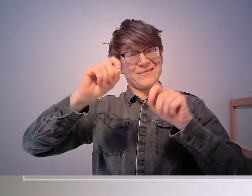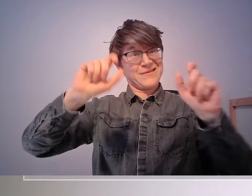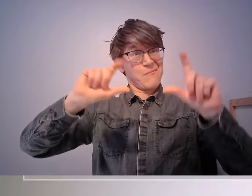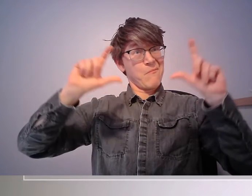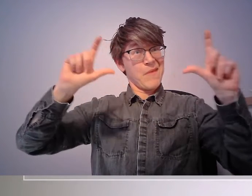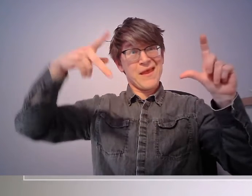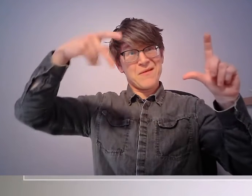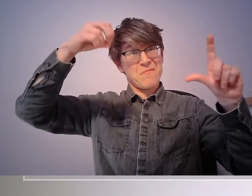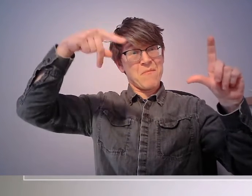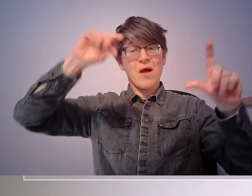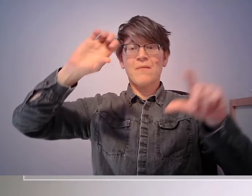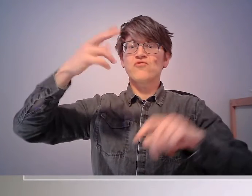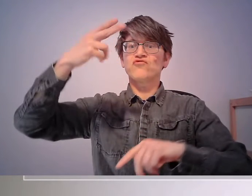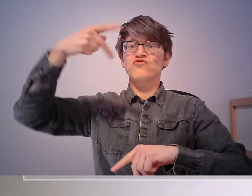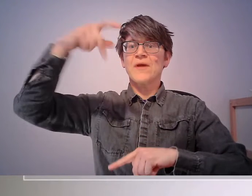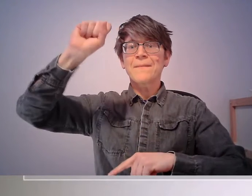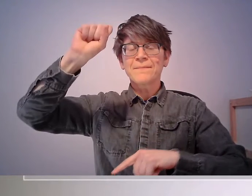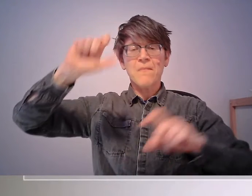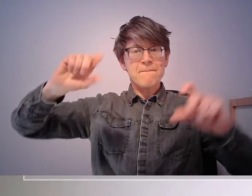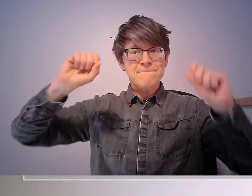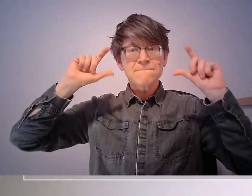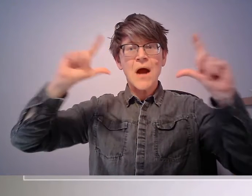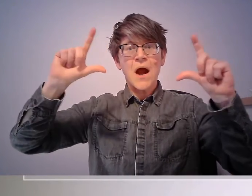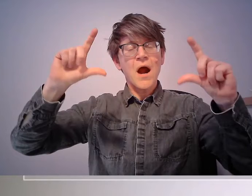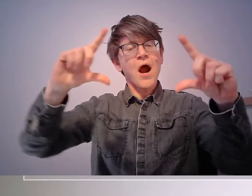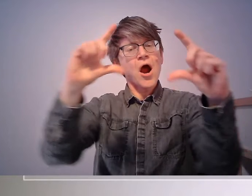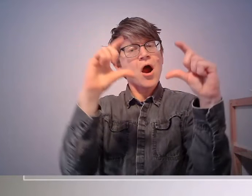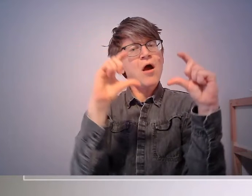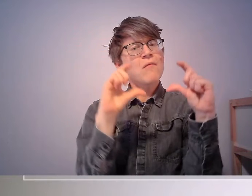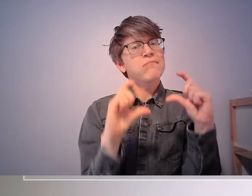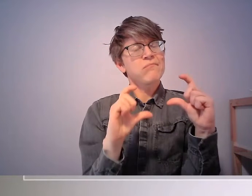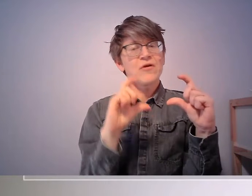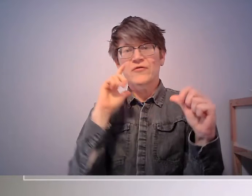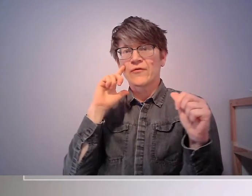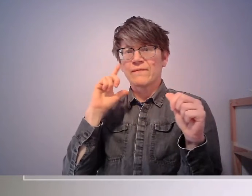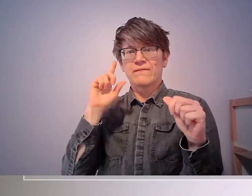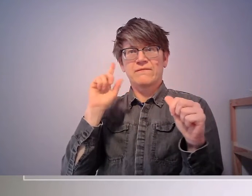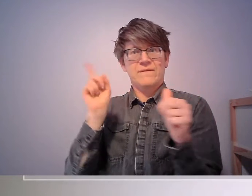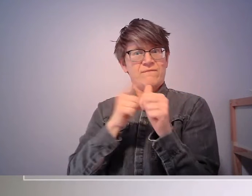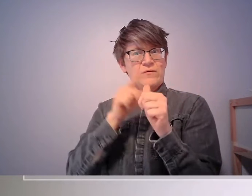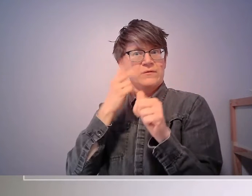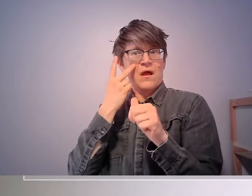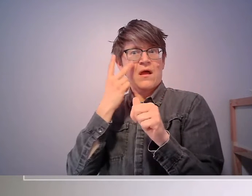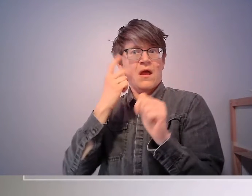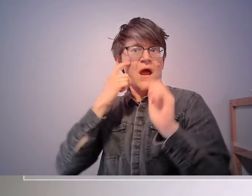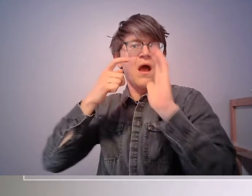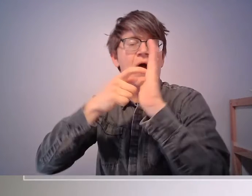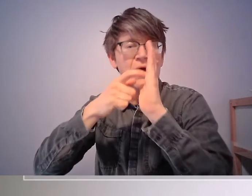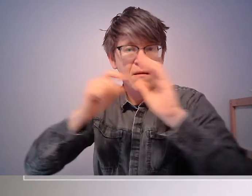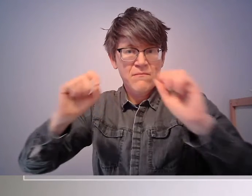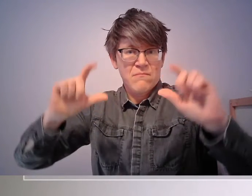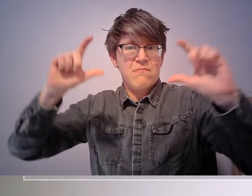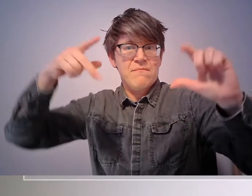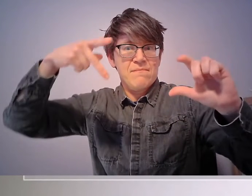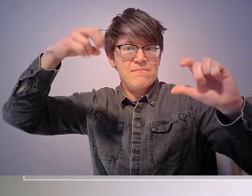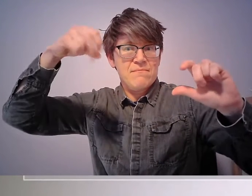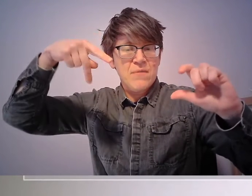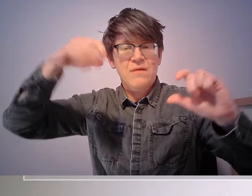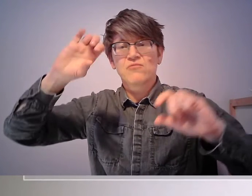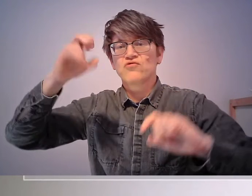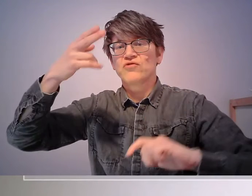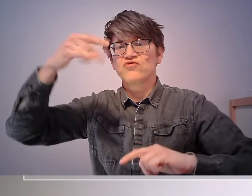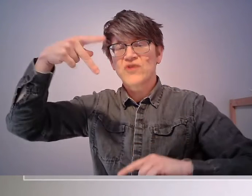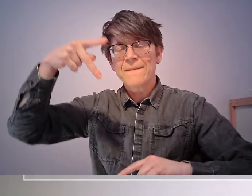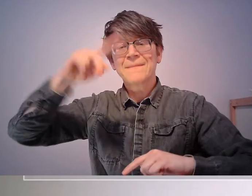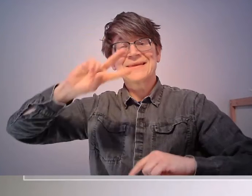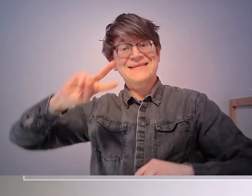all natural, and the variety of pop chips. The descriptions are all the way at the bottom, smaller and therefore